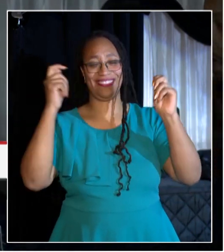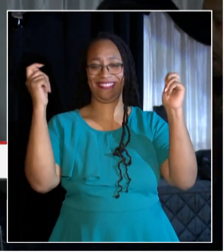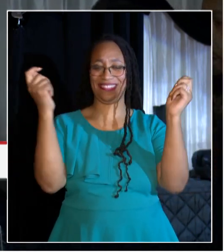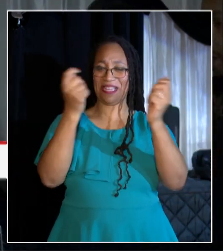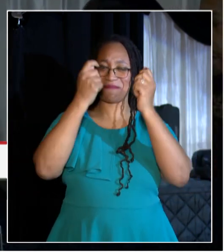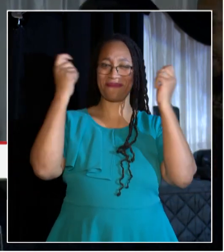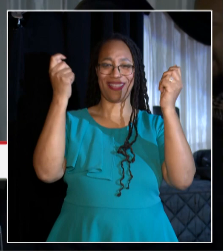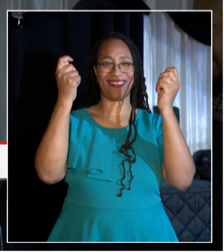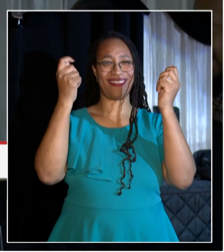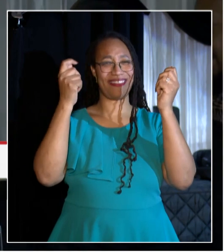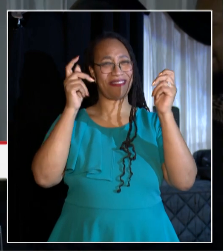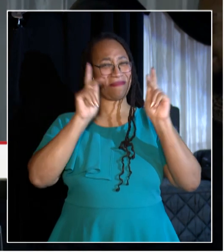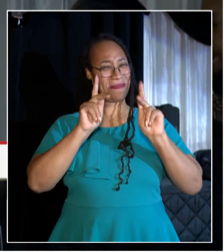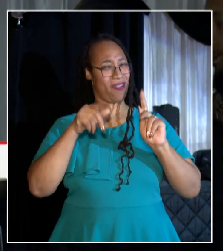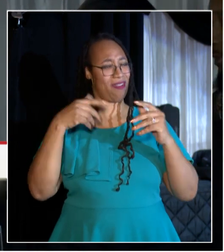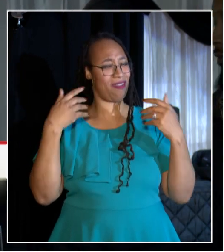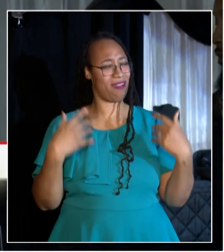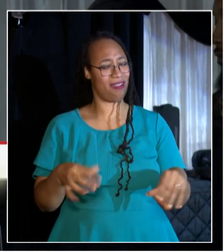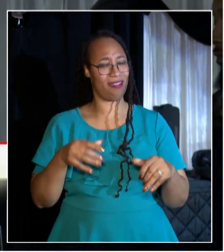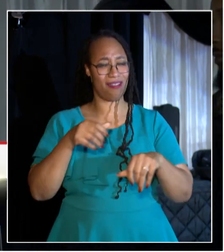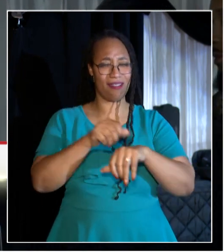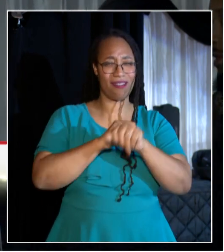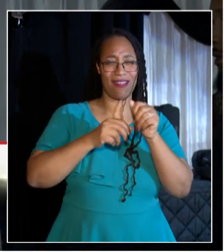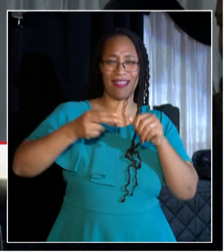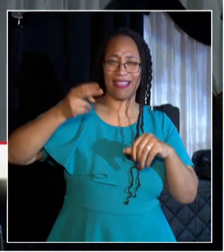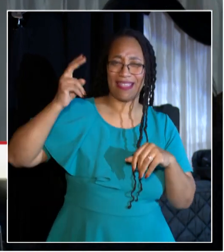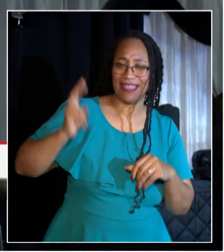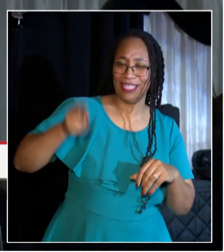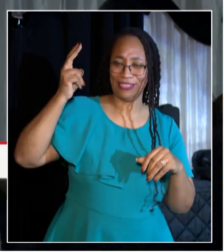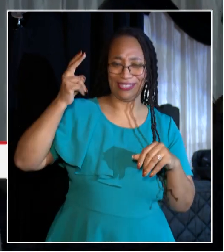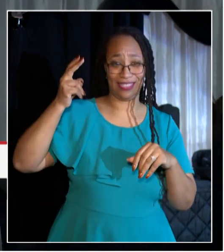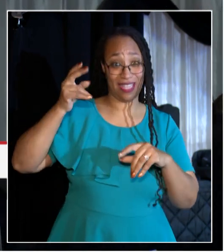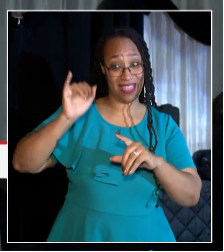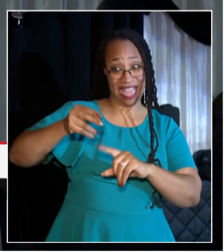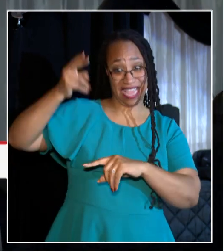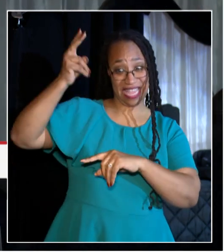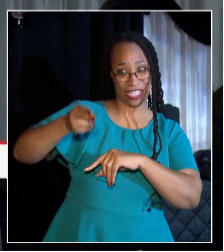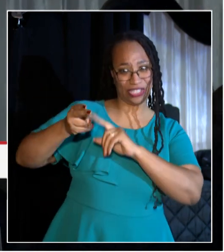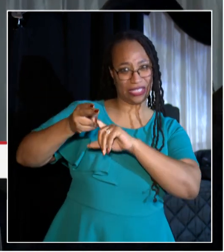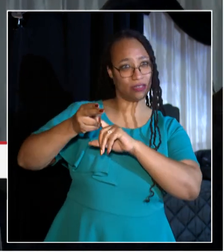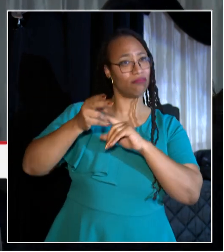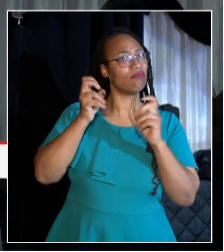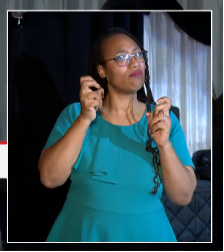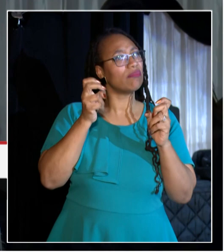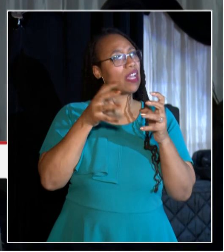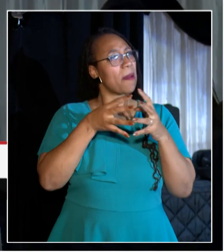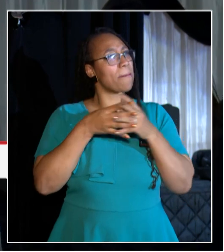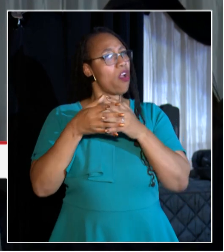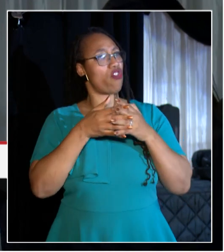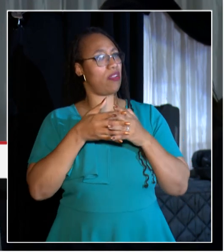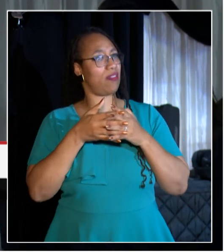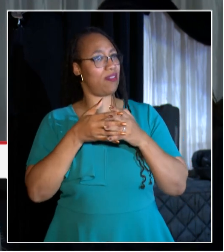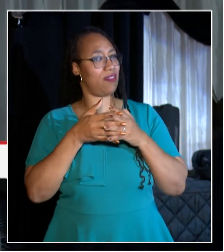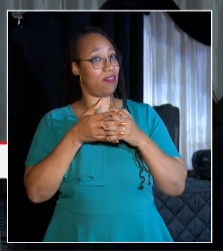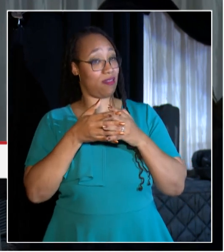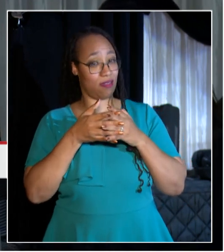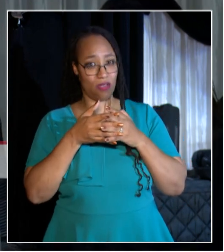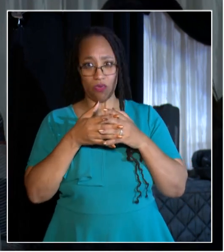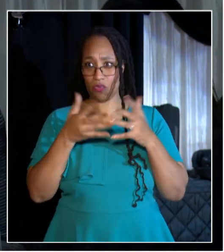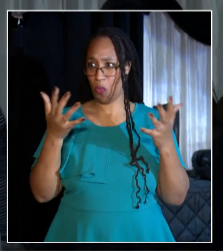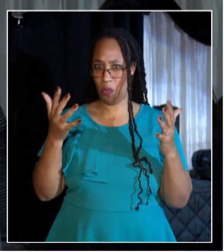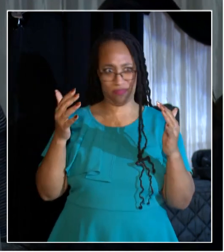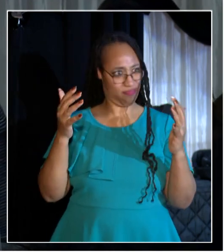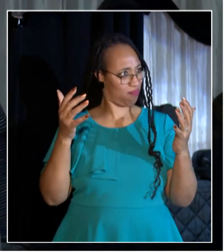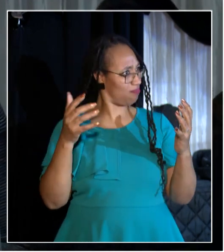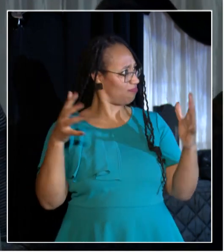history is American history. And it is a history that we recognize and celebrate